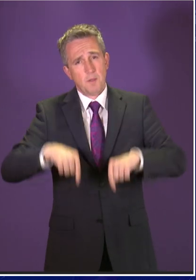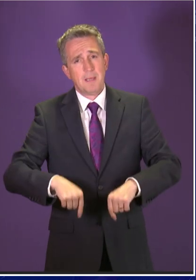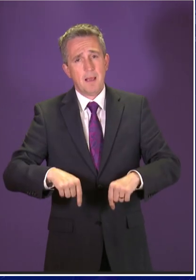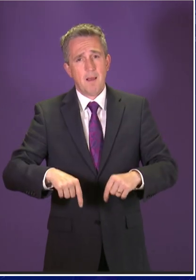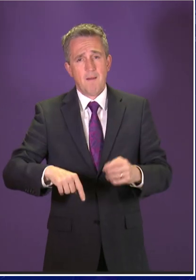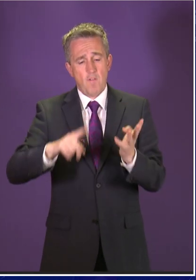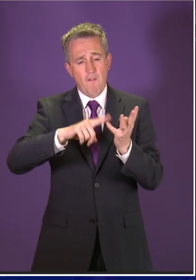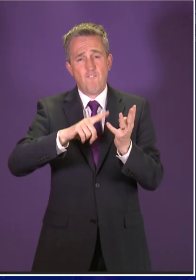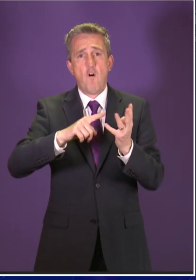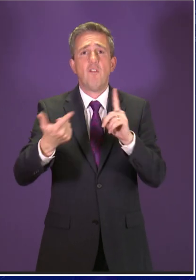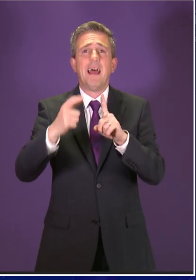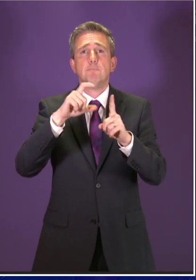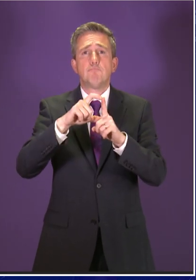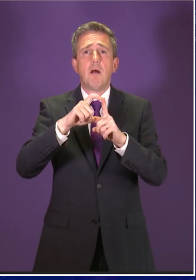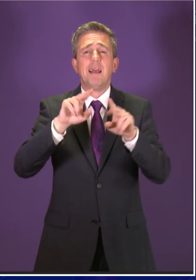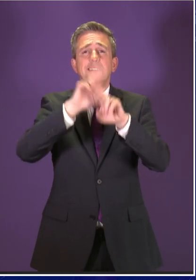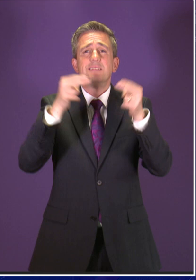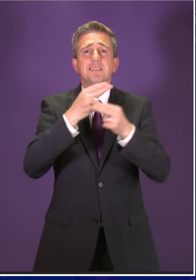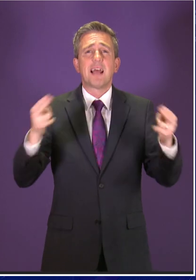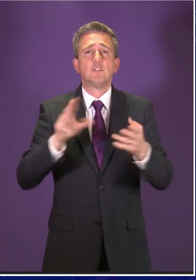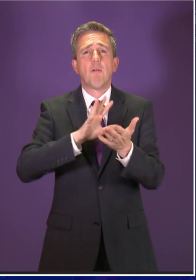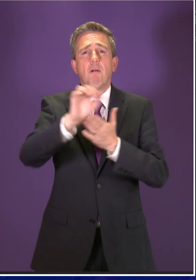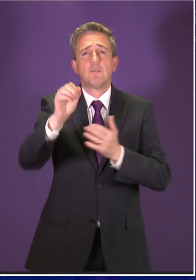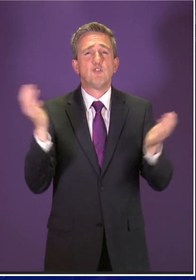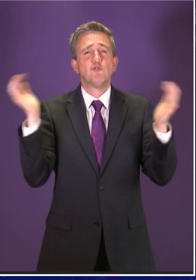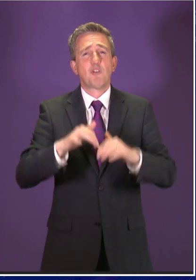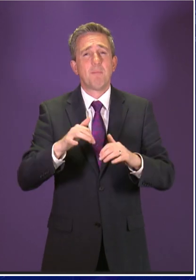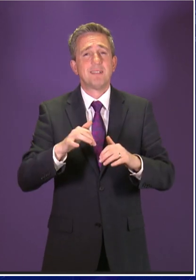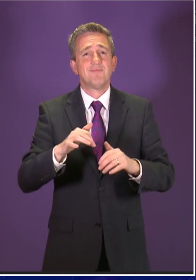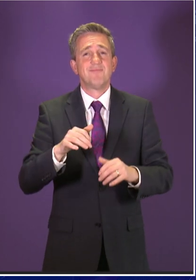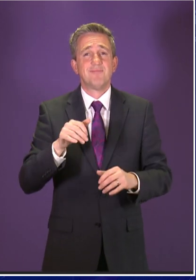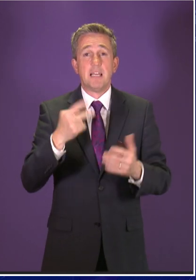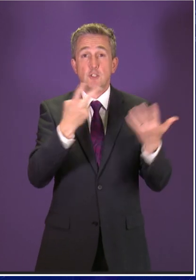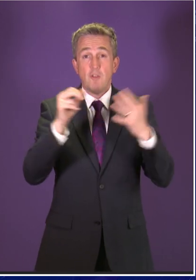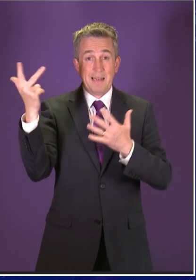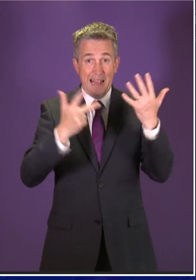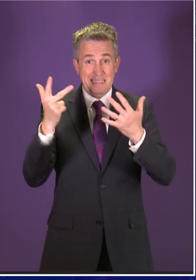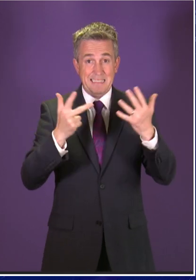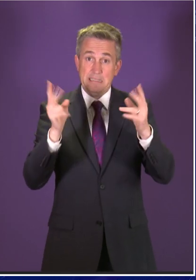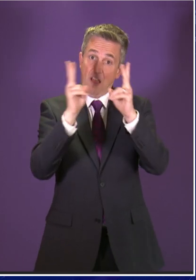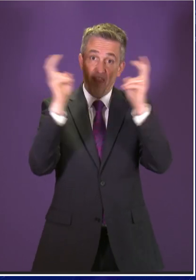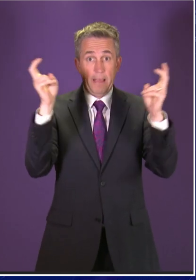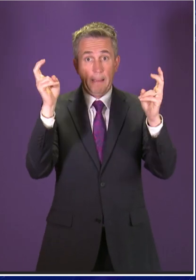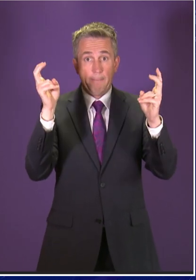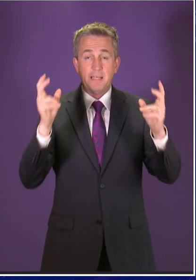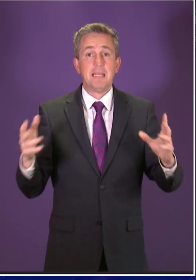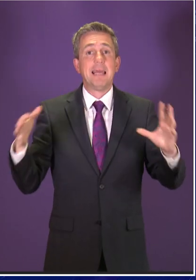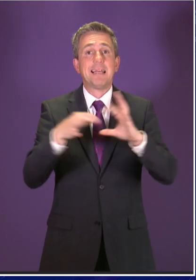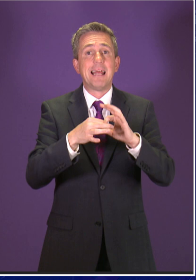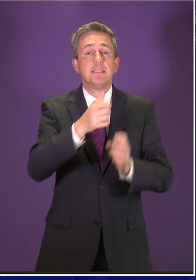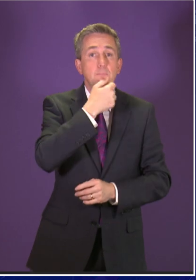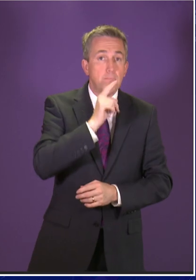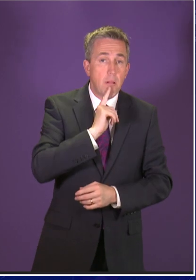the fourth Edinburgh International Culture Summit. The theme for this year's event is Connecting Peoples and